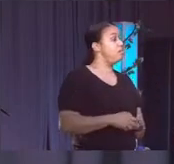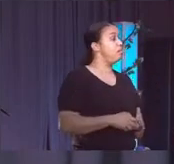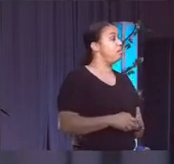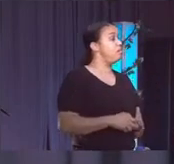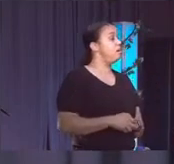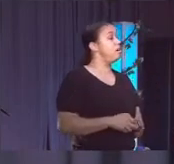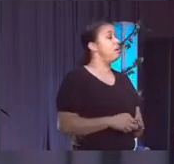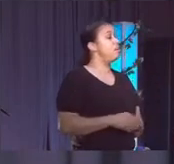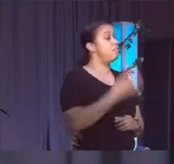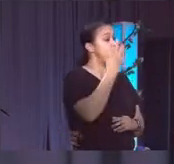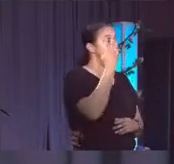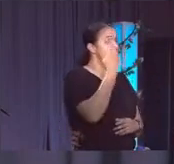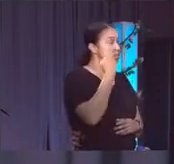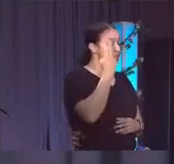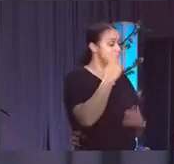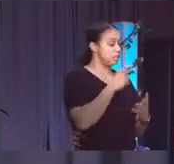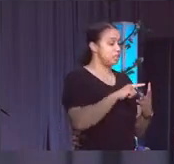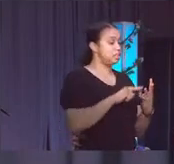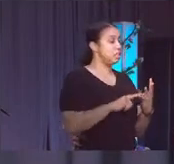I'll give you 4 reasons. One,